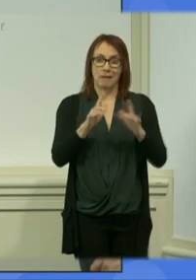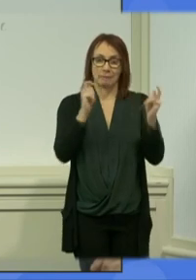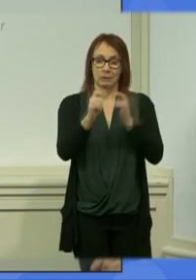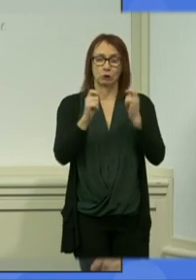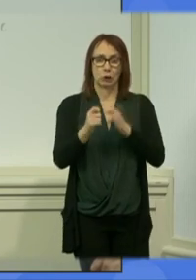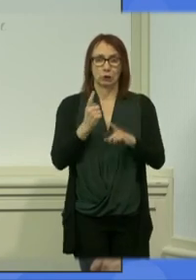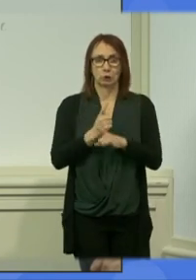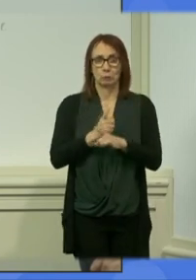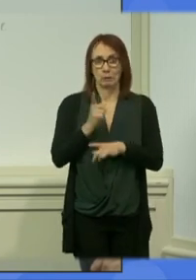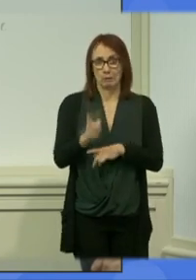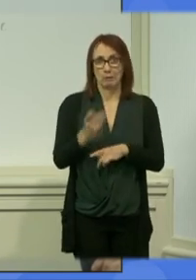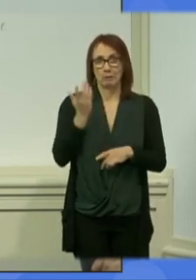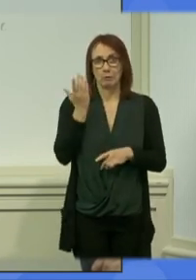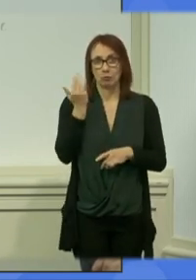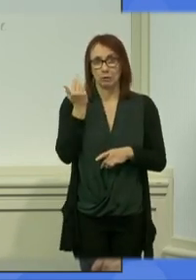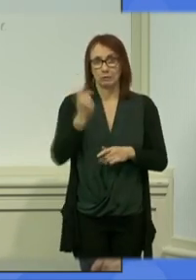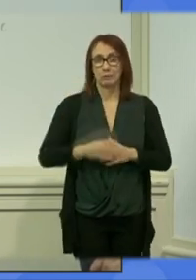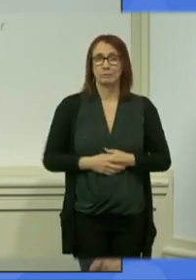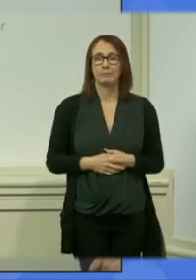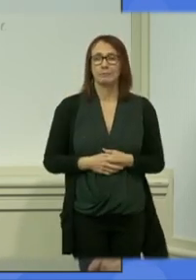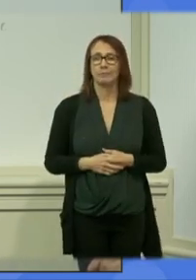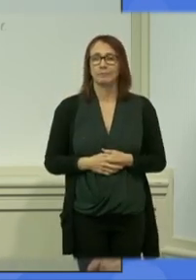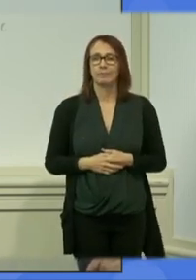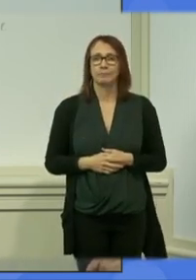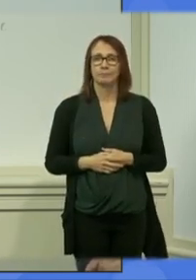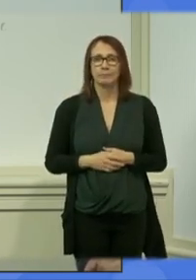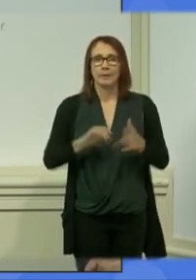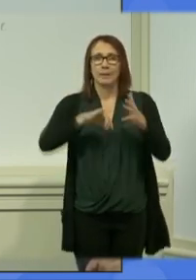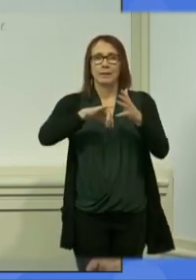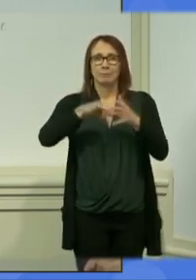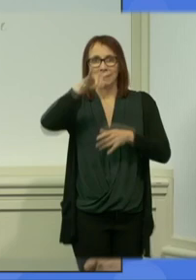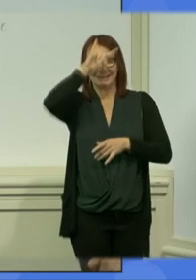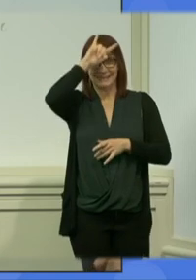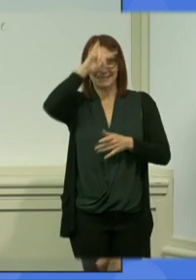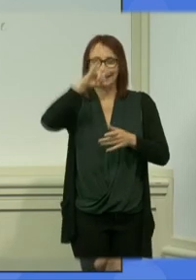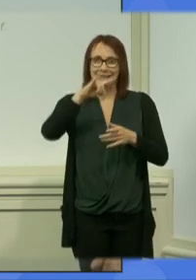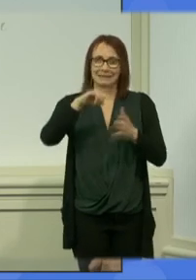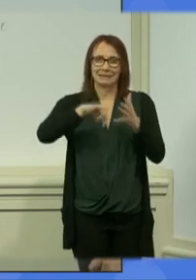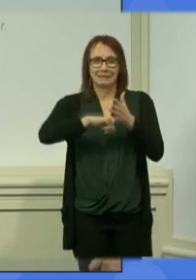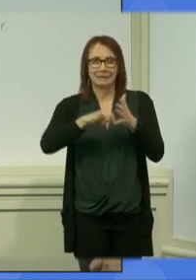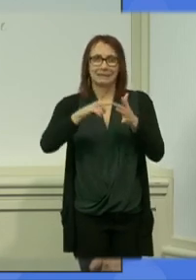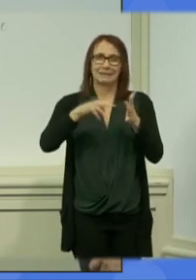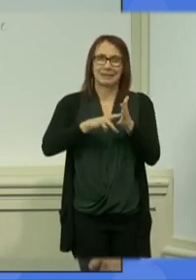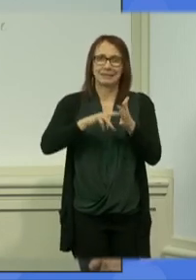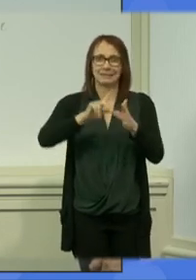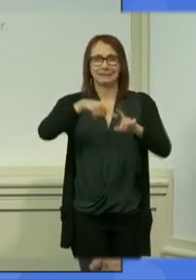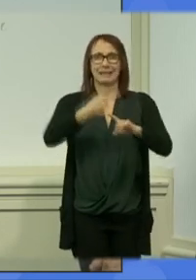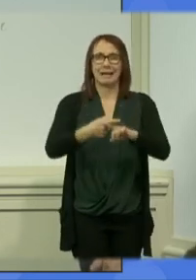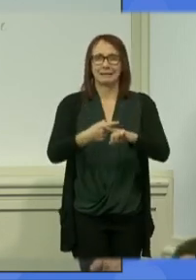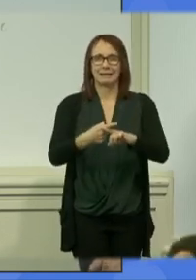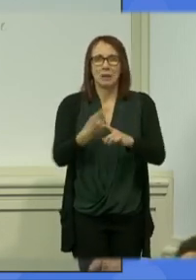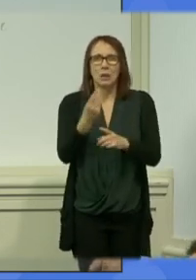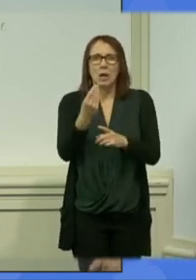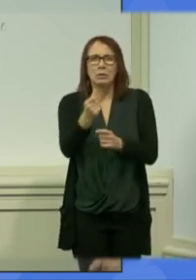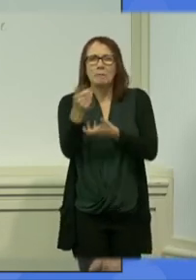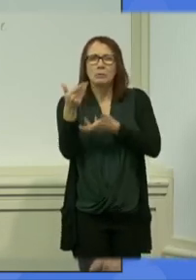recently. Sin taxes. Now, this is a similar type of tax, but it generally tends to be a tax levied on certain goods or services that are